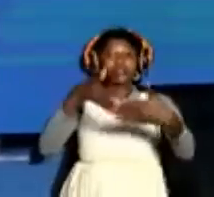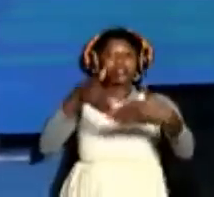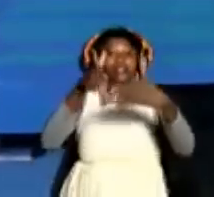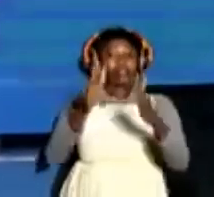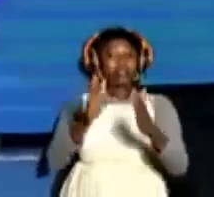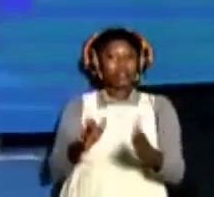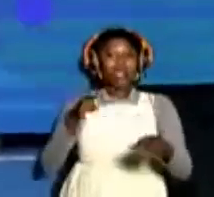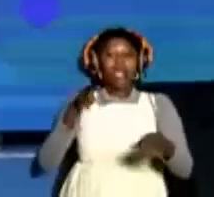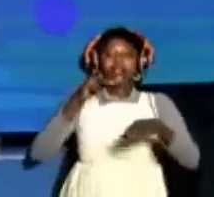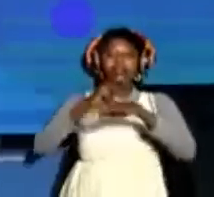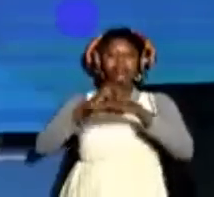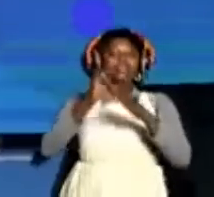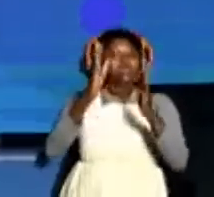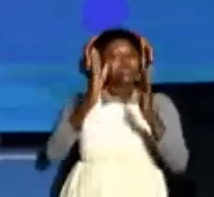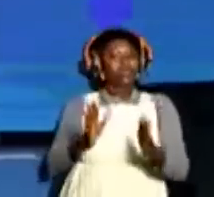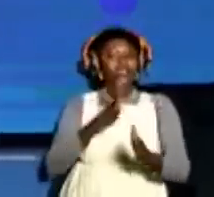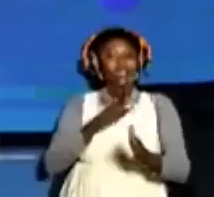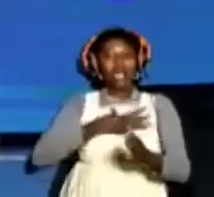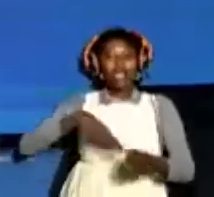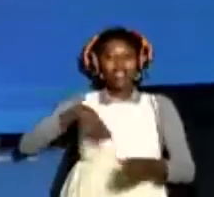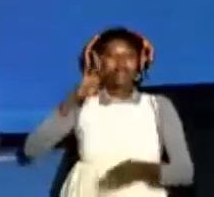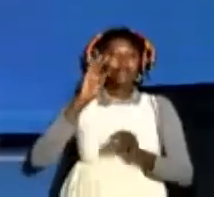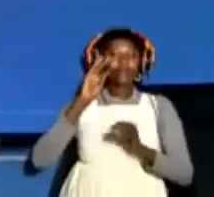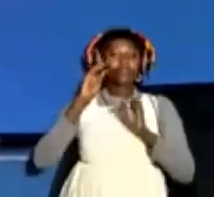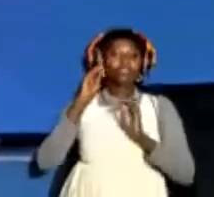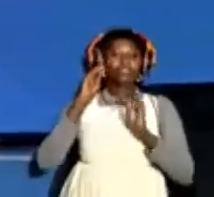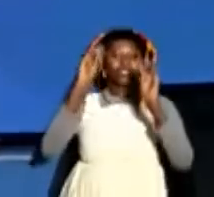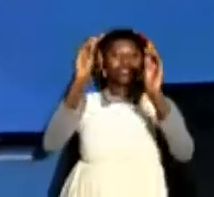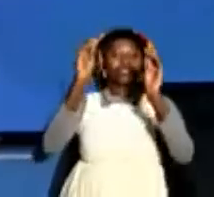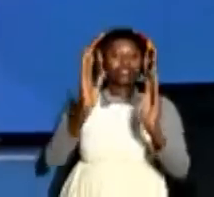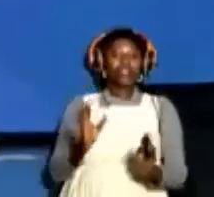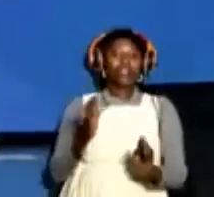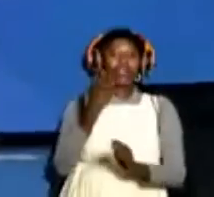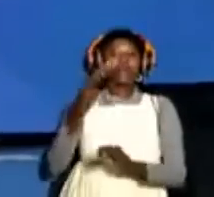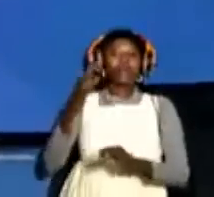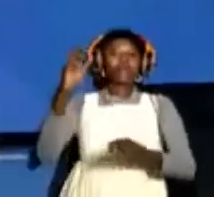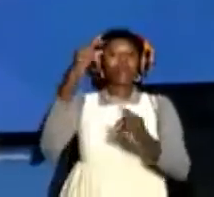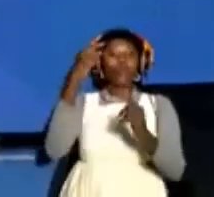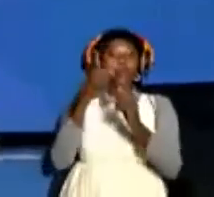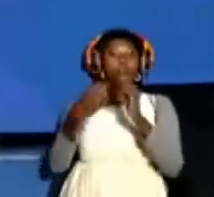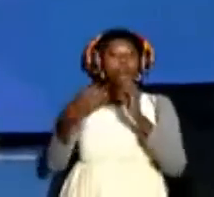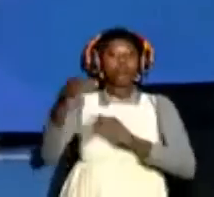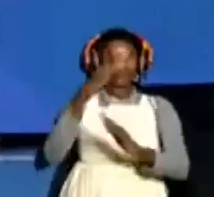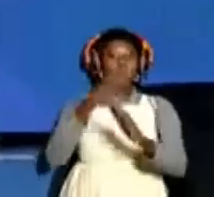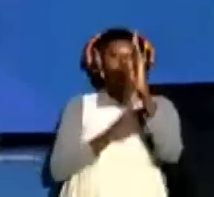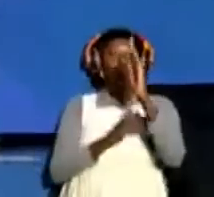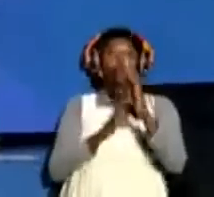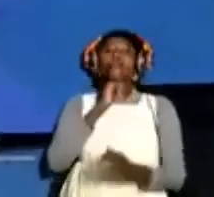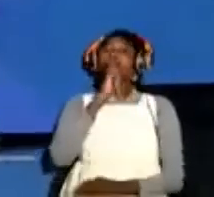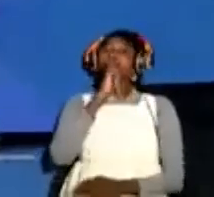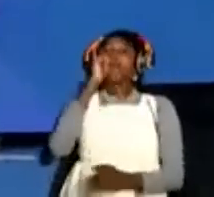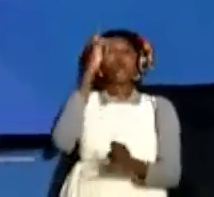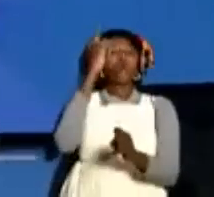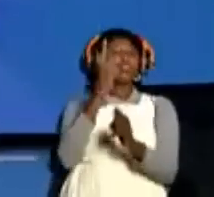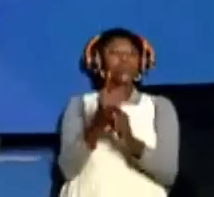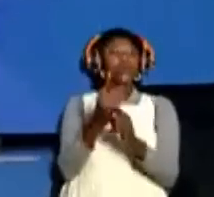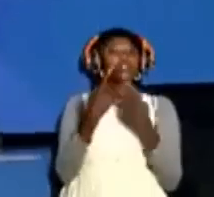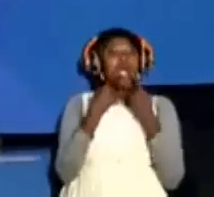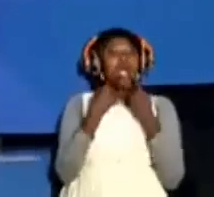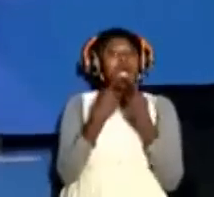as ministers, as teachers and preachers of the Word of God, is not just about